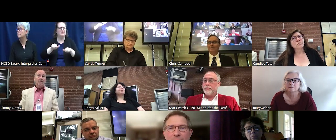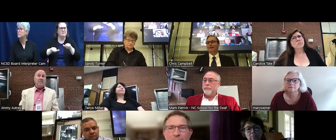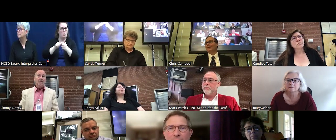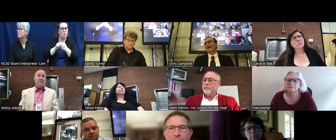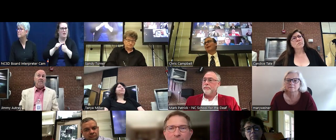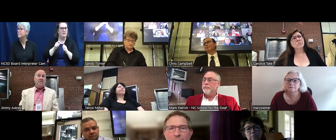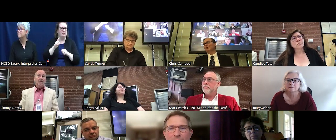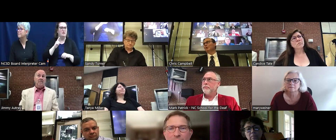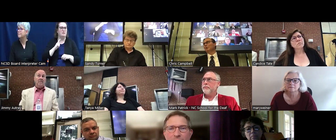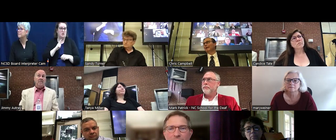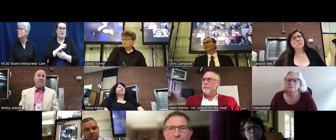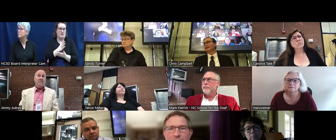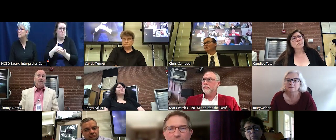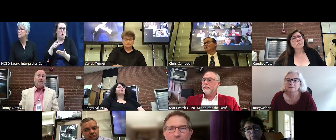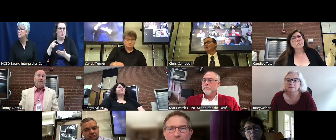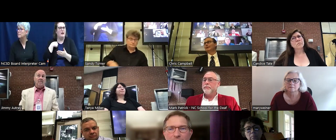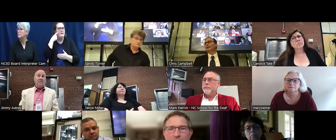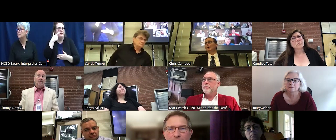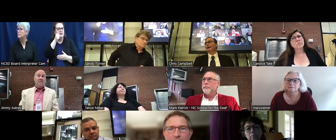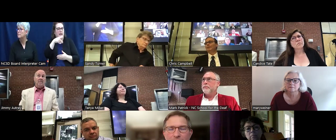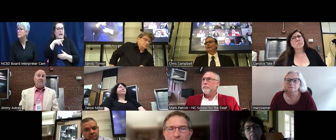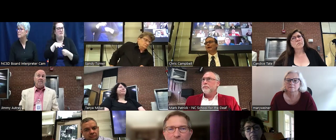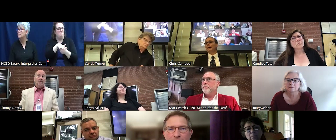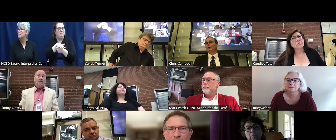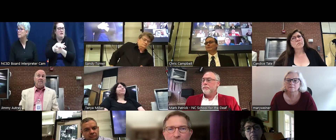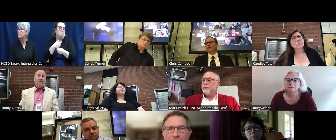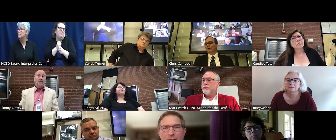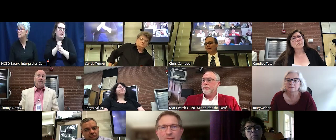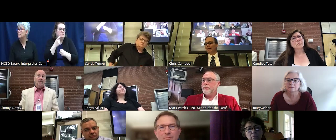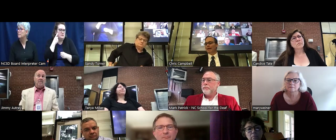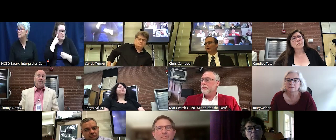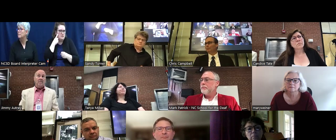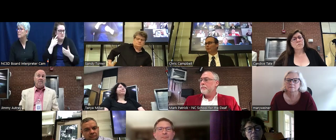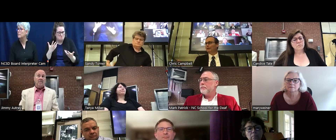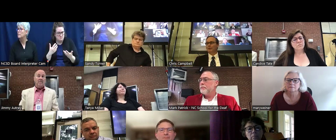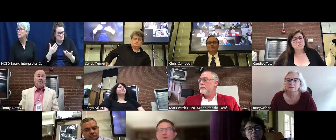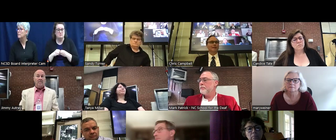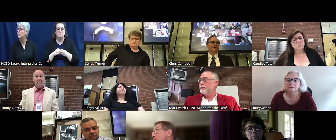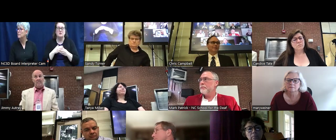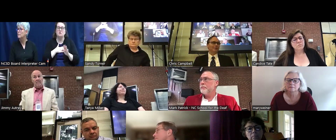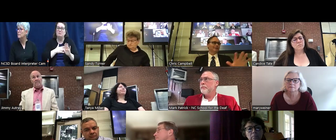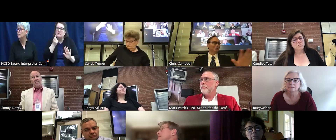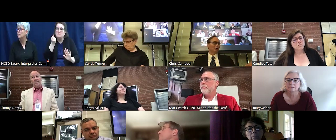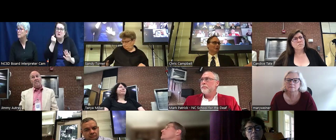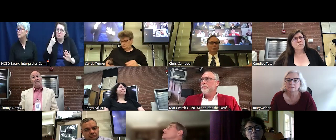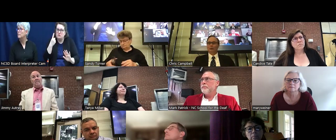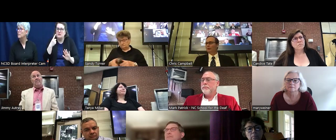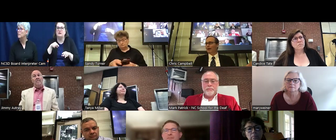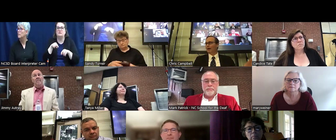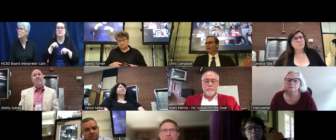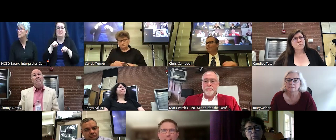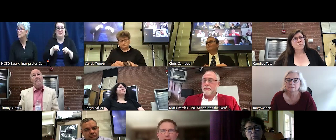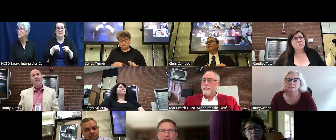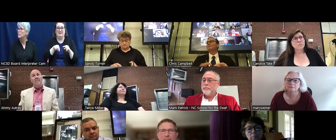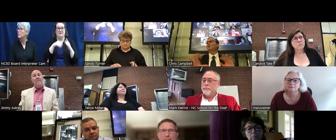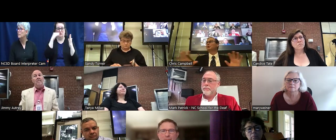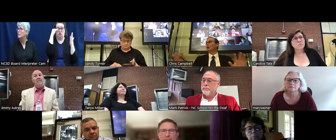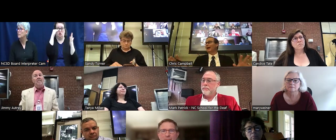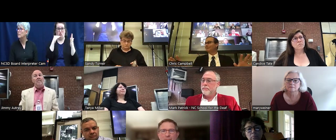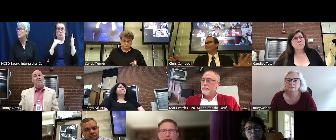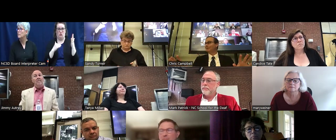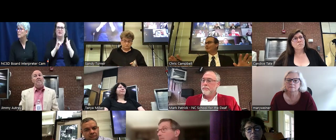really think the gap filler makes sense. And so again, please understand that this chart that you have is a